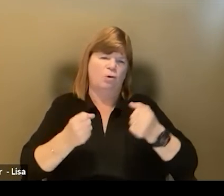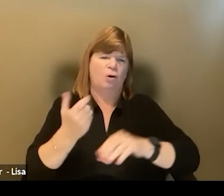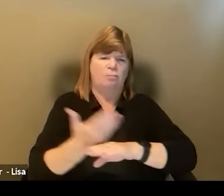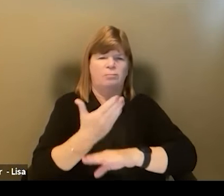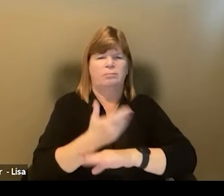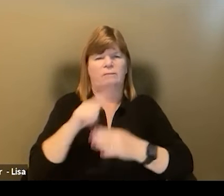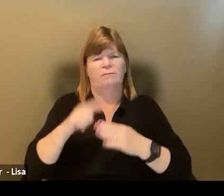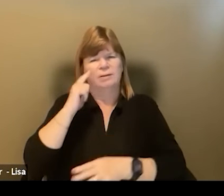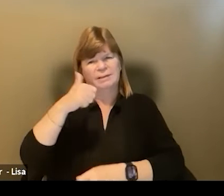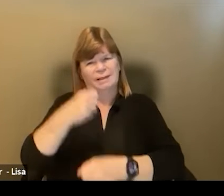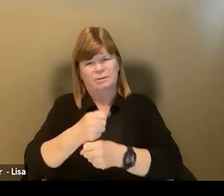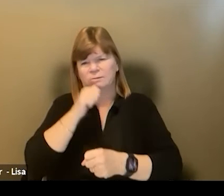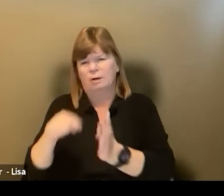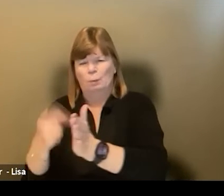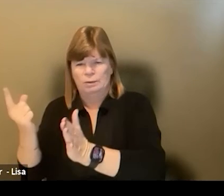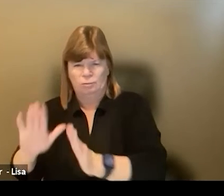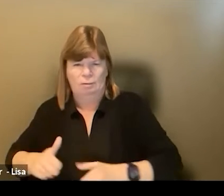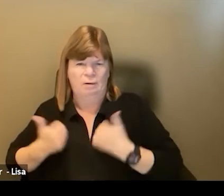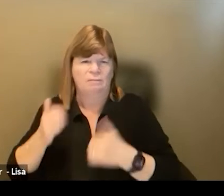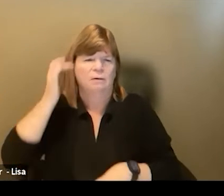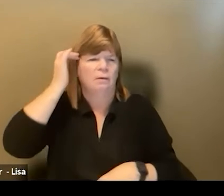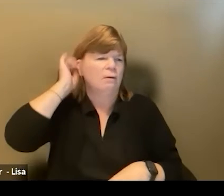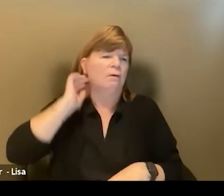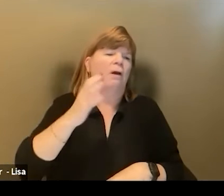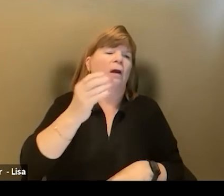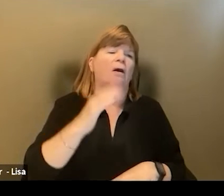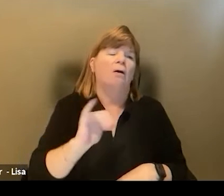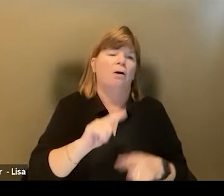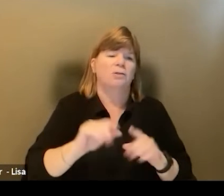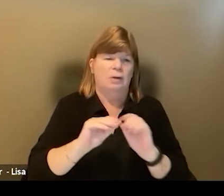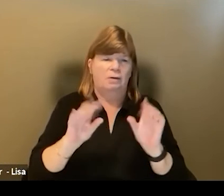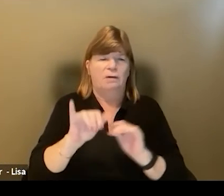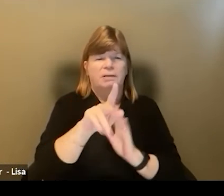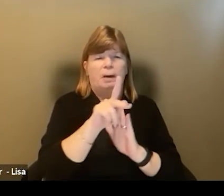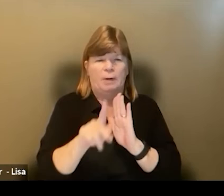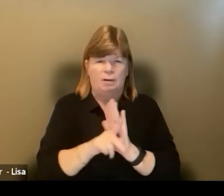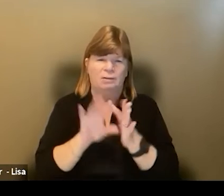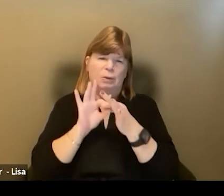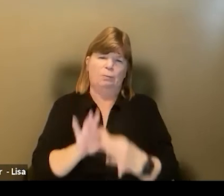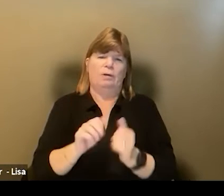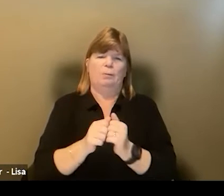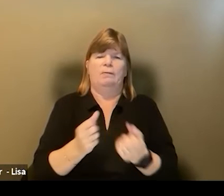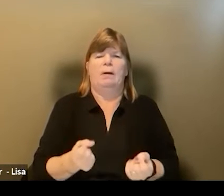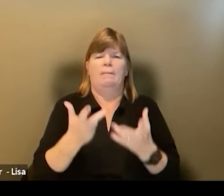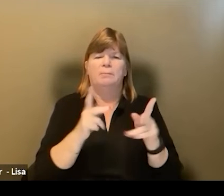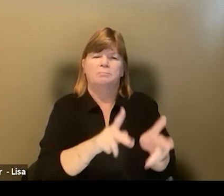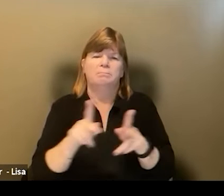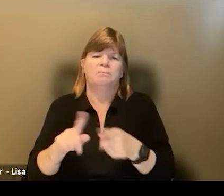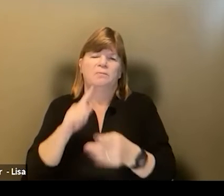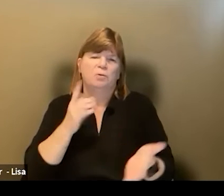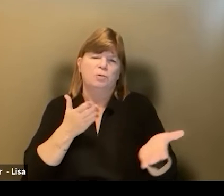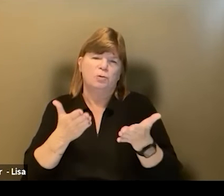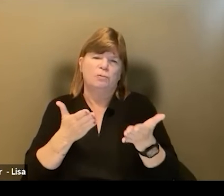cap is for every 10 years, not per lifetime. And it also clarifies the policies surrounding the allowances of